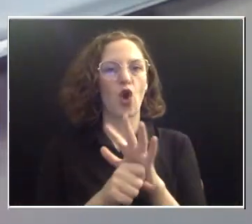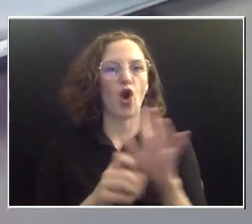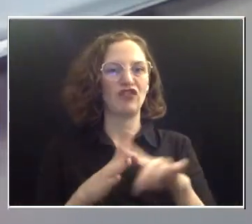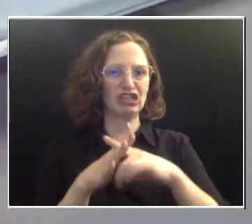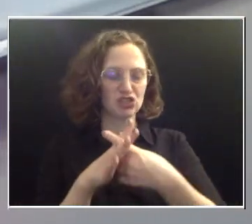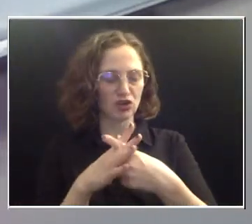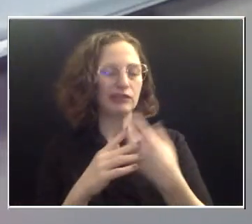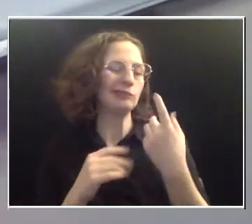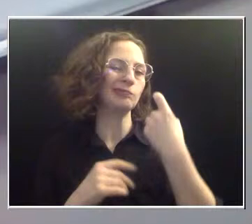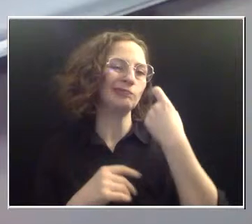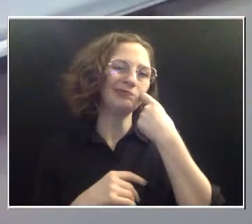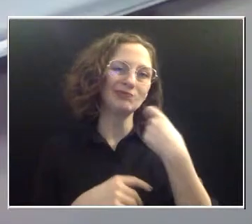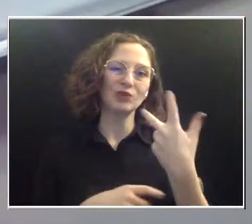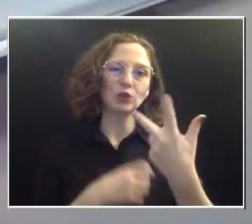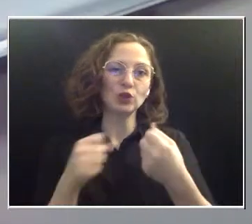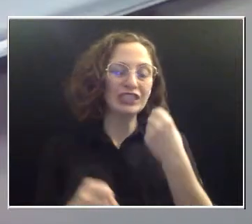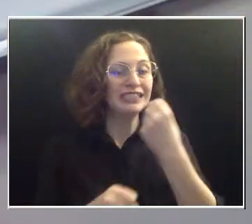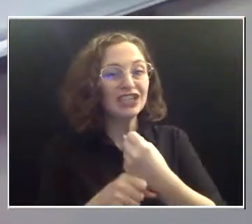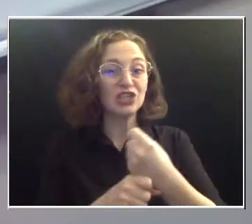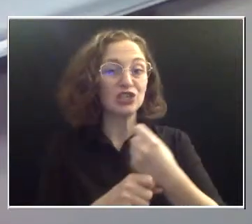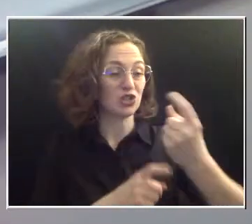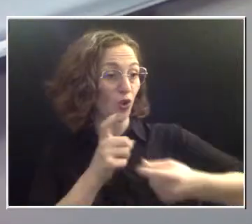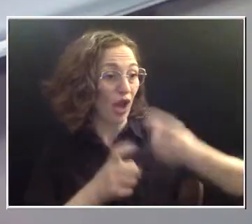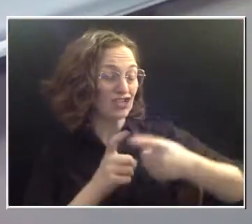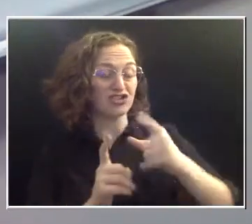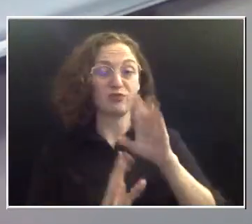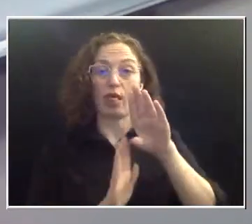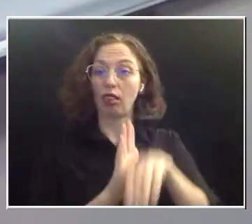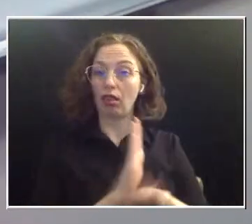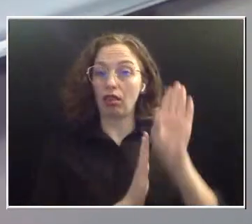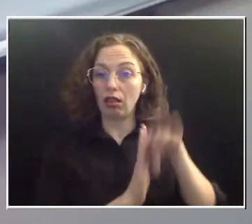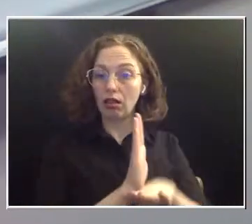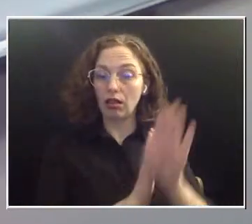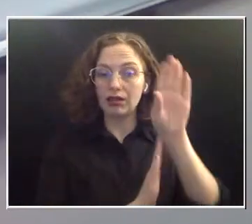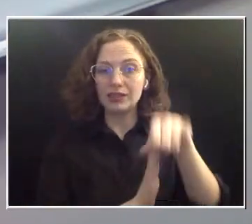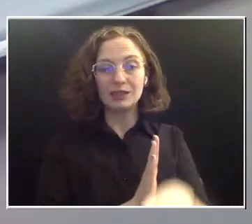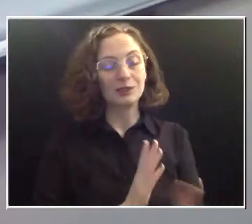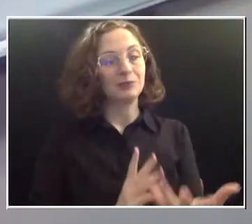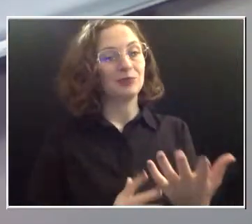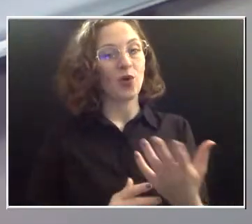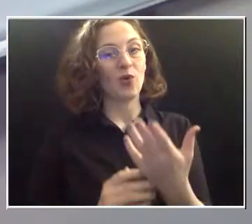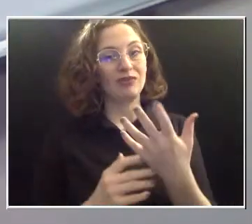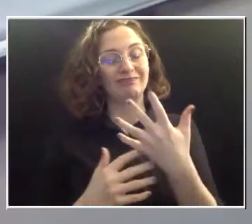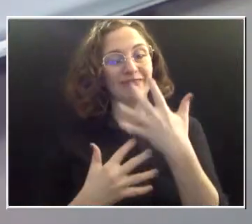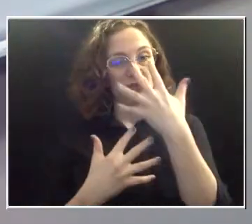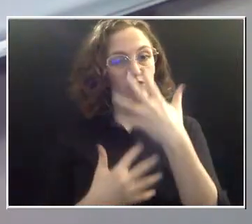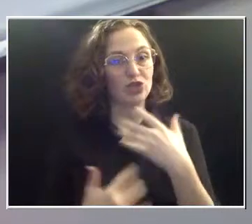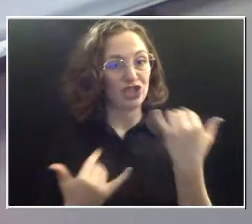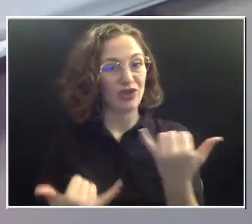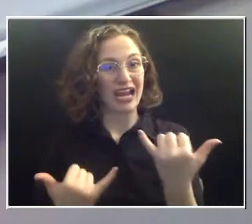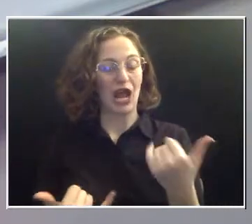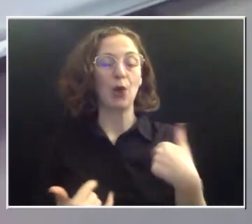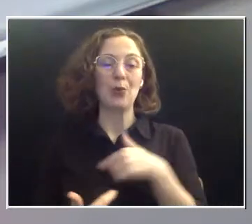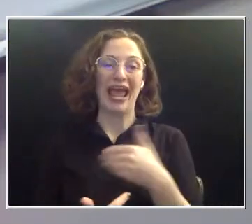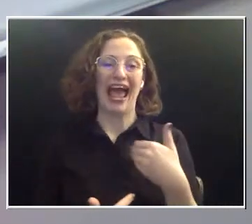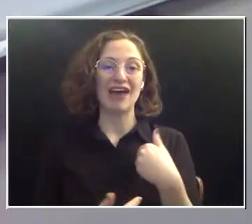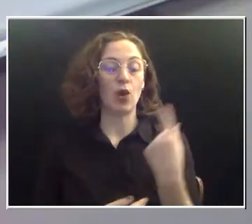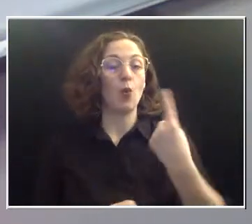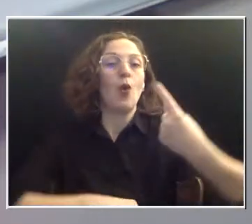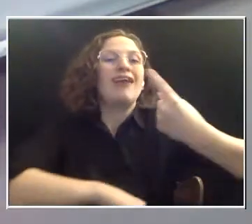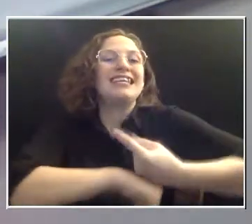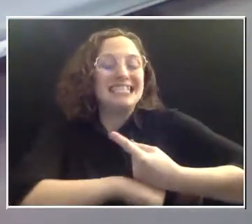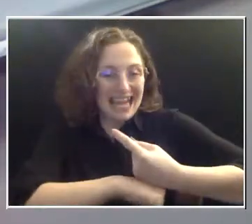But unfortunately, we haven't leveled out. So we are sitting at about a 1 day supply of O neg and O positive right